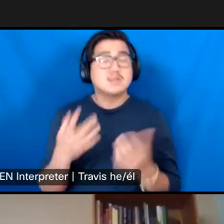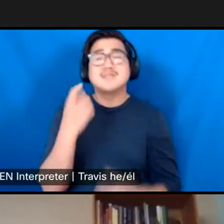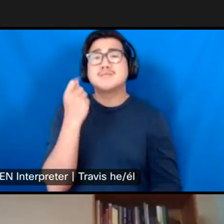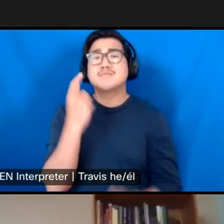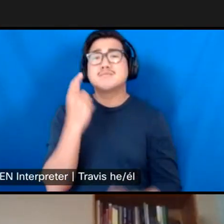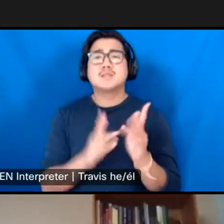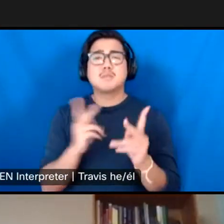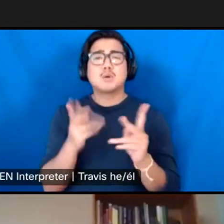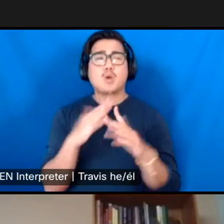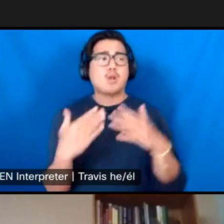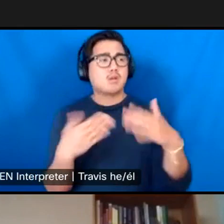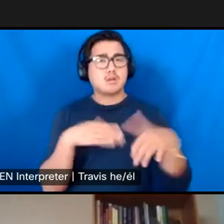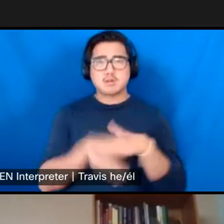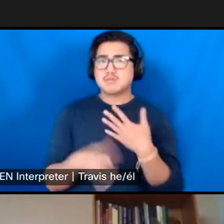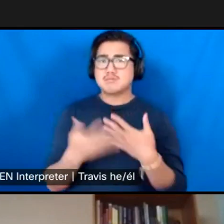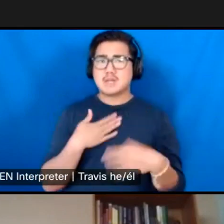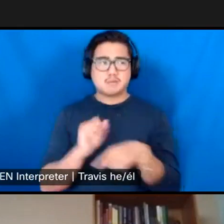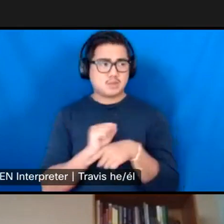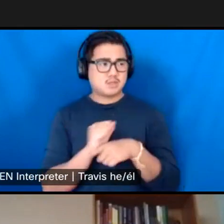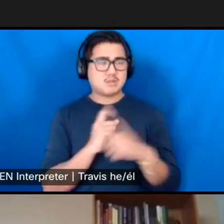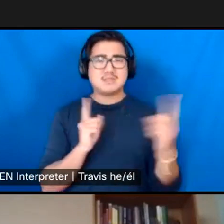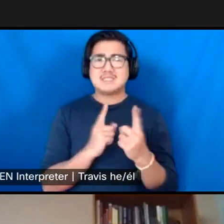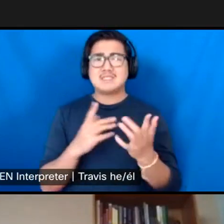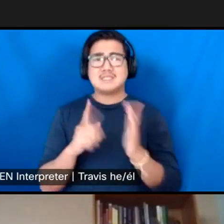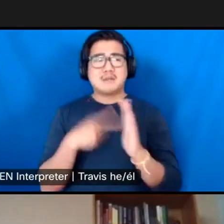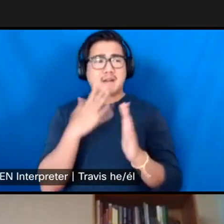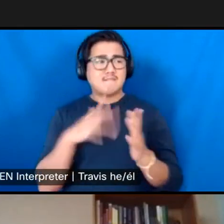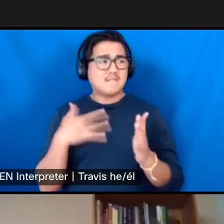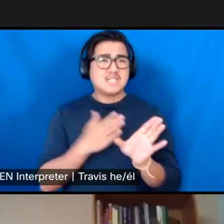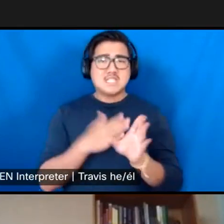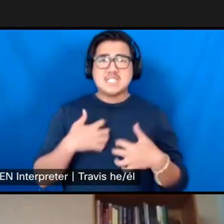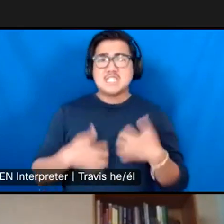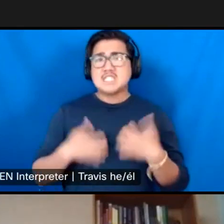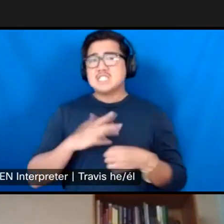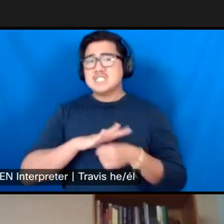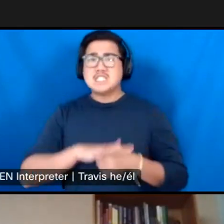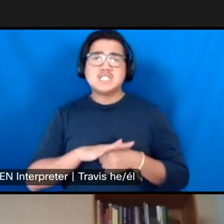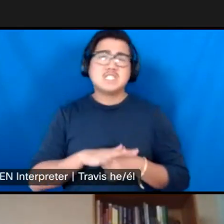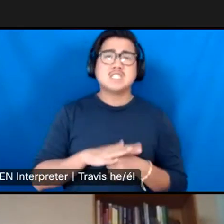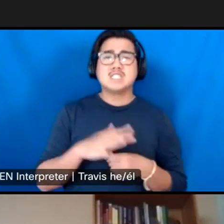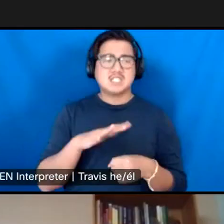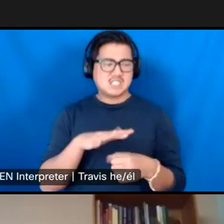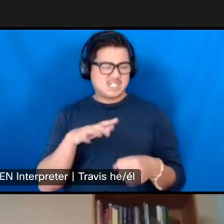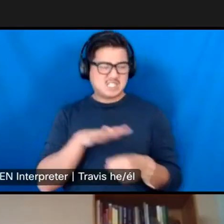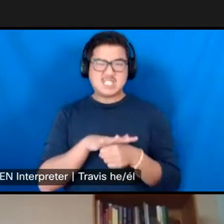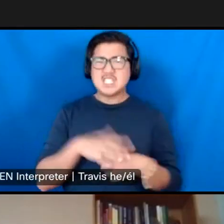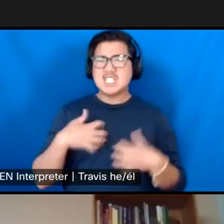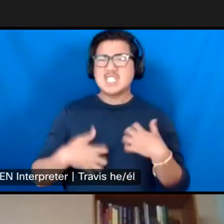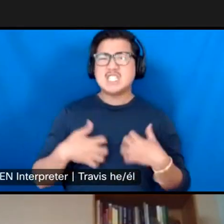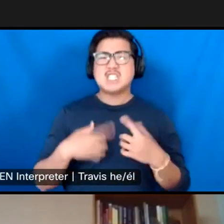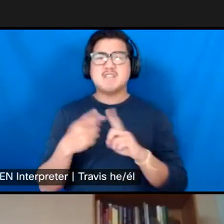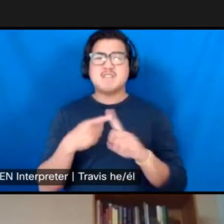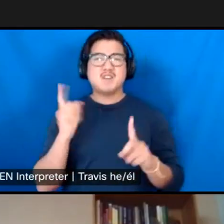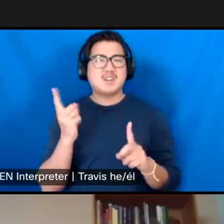psychological and emotional, often it was exacerbated by a lack of connection. There